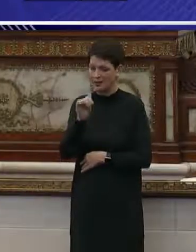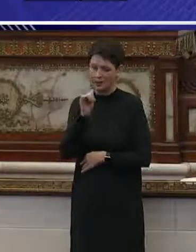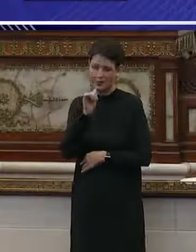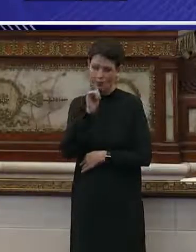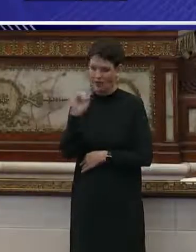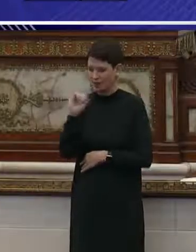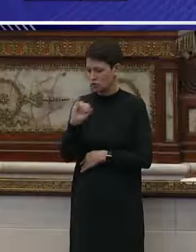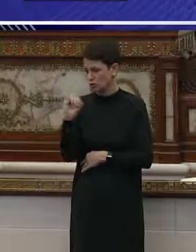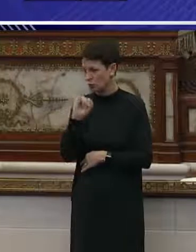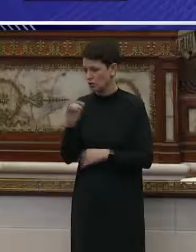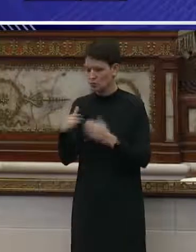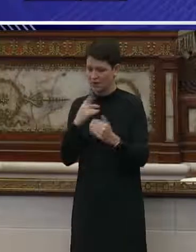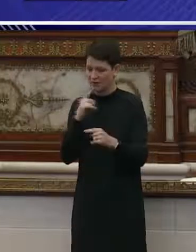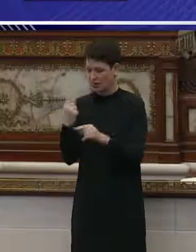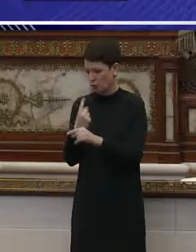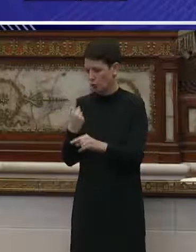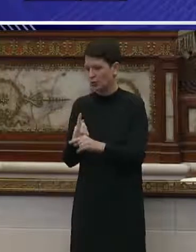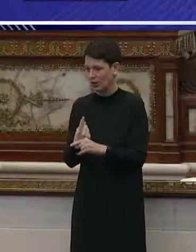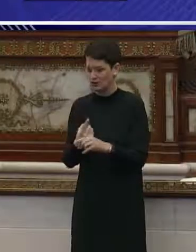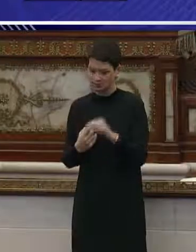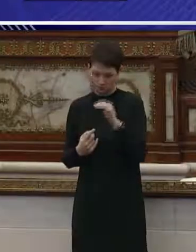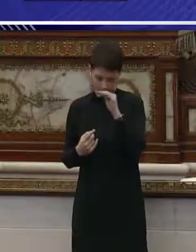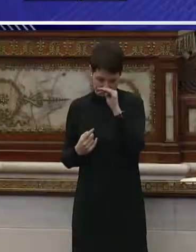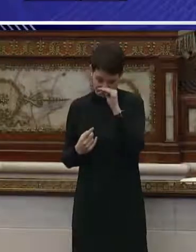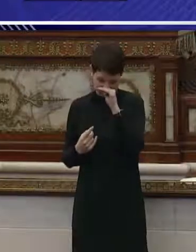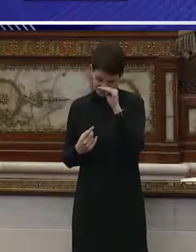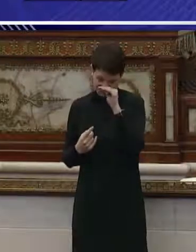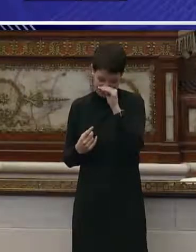is appropriate. Are